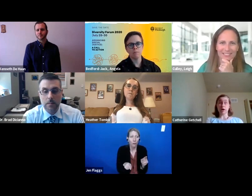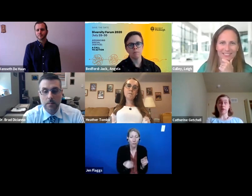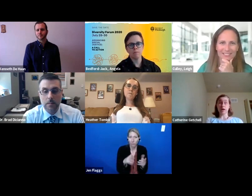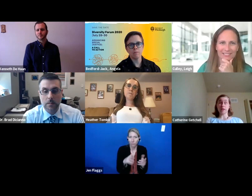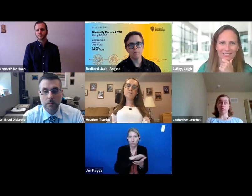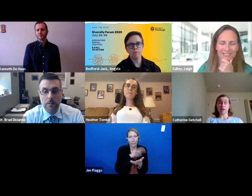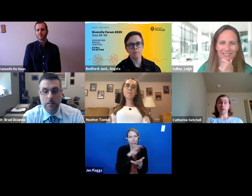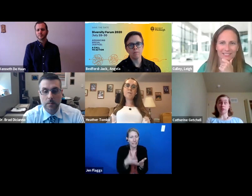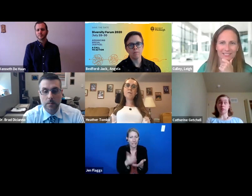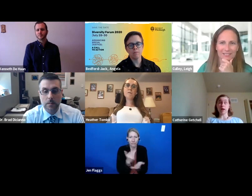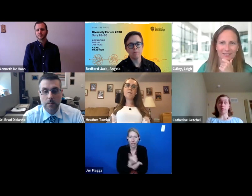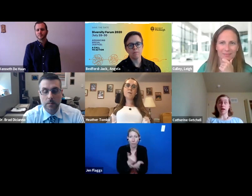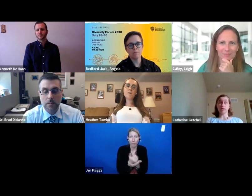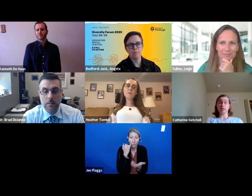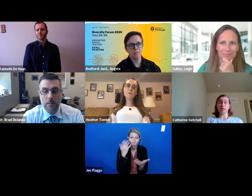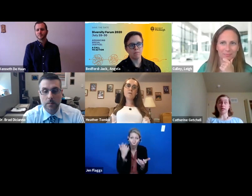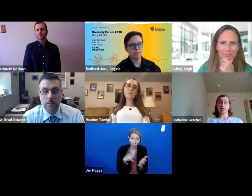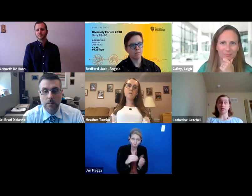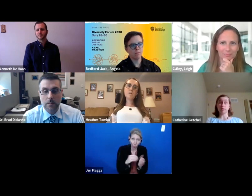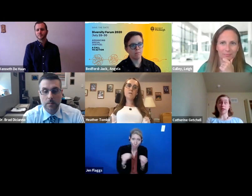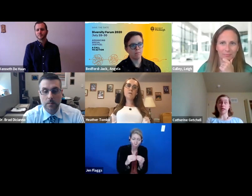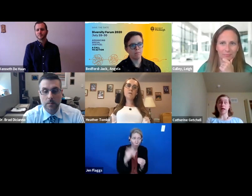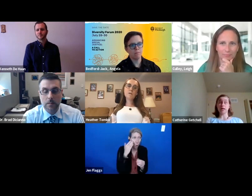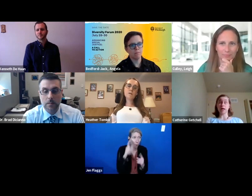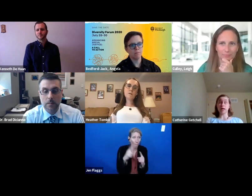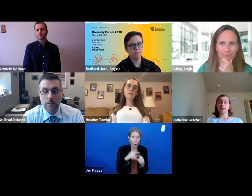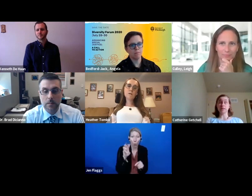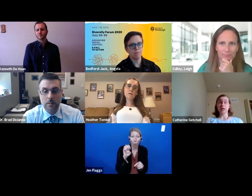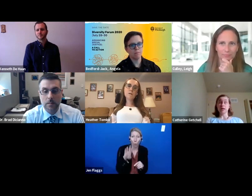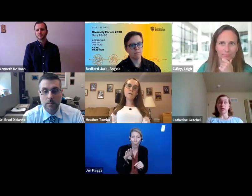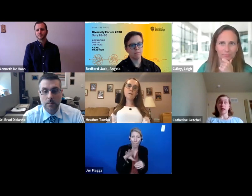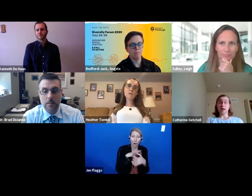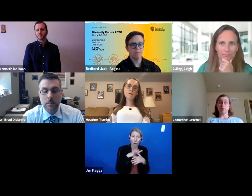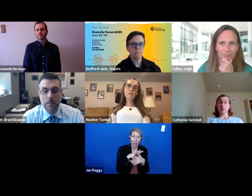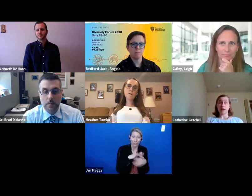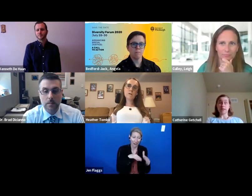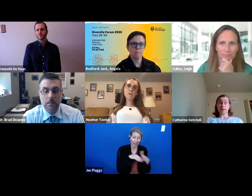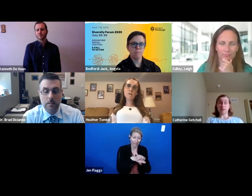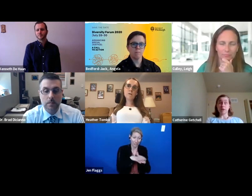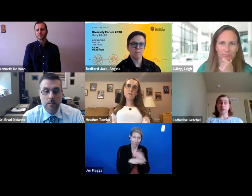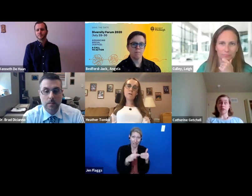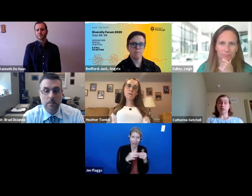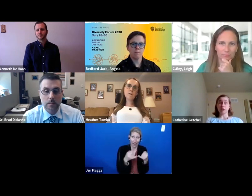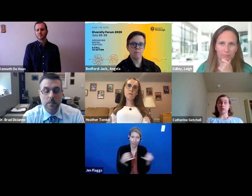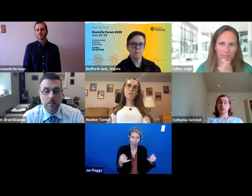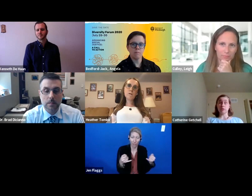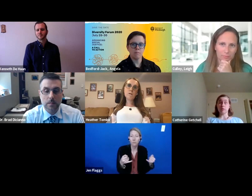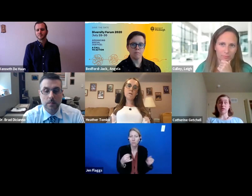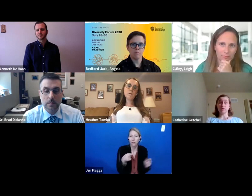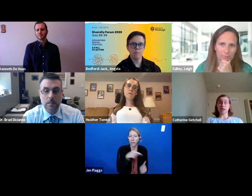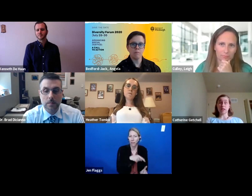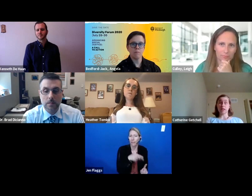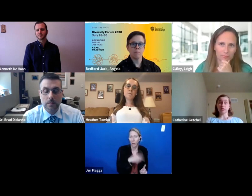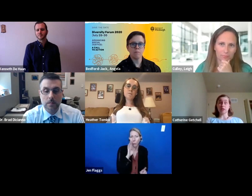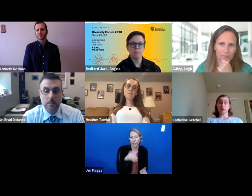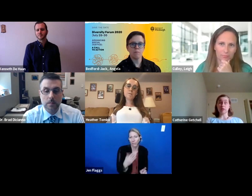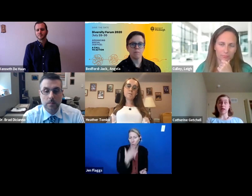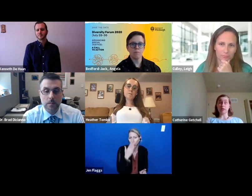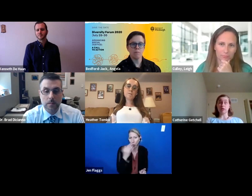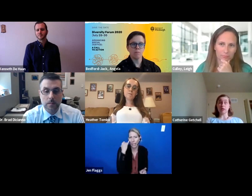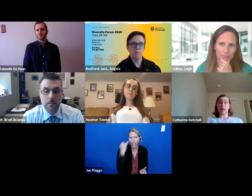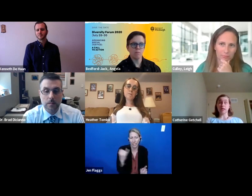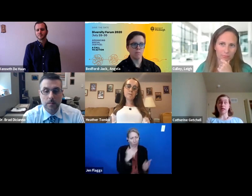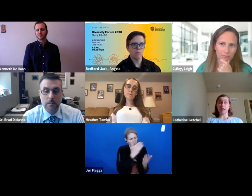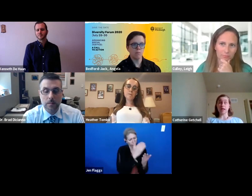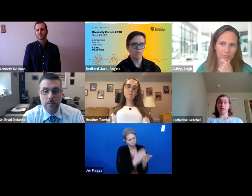to learn more about that and you want to Google web content accessibility guidelines, that can give you a good start to what those guidelines are,